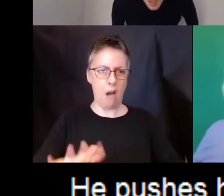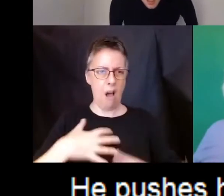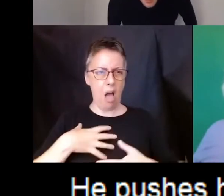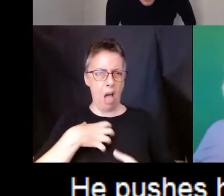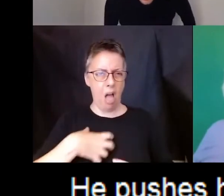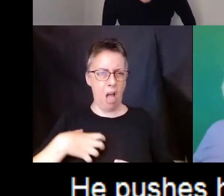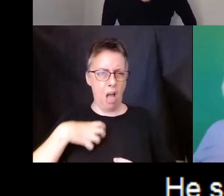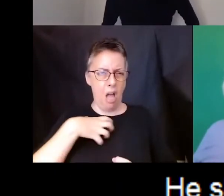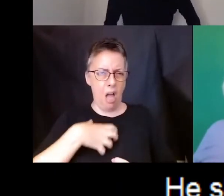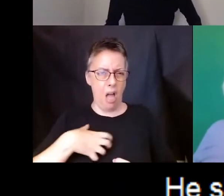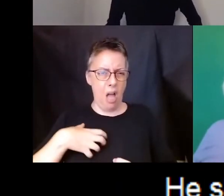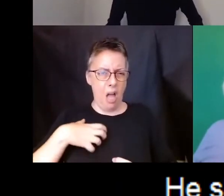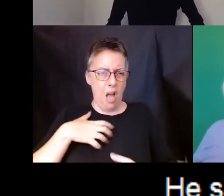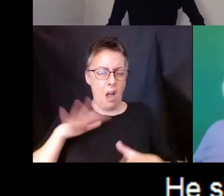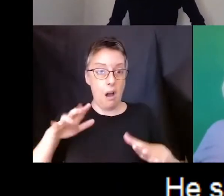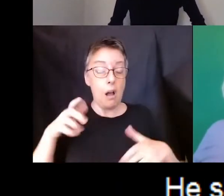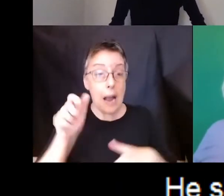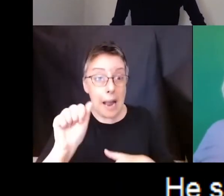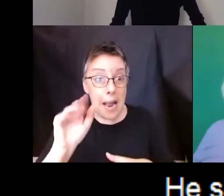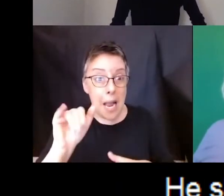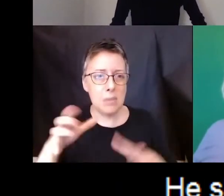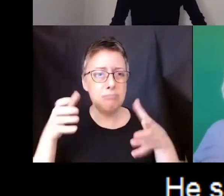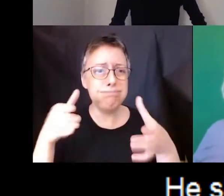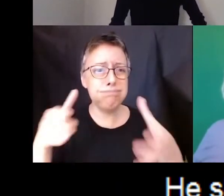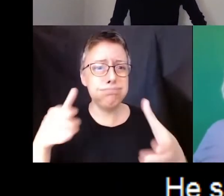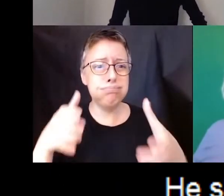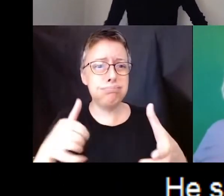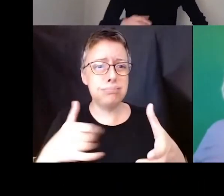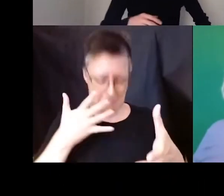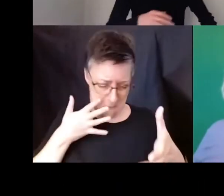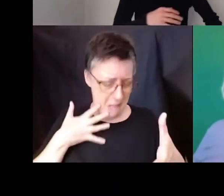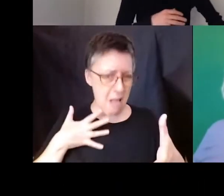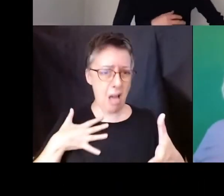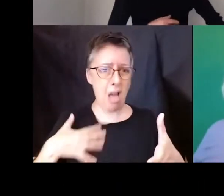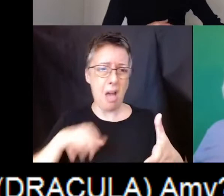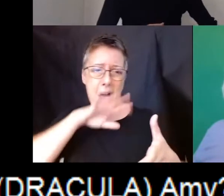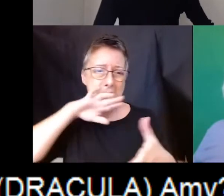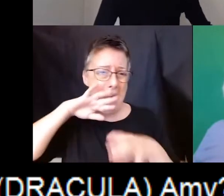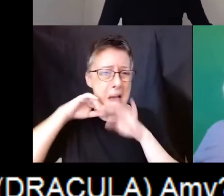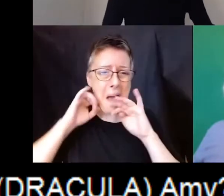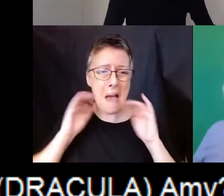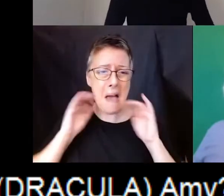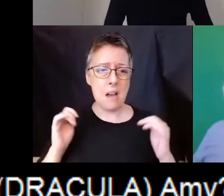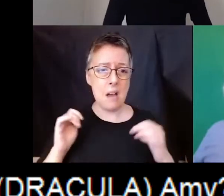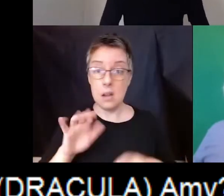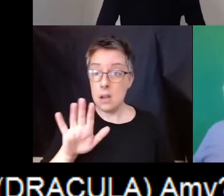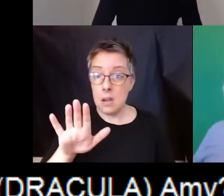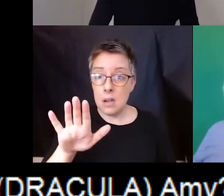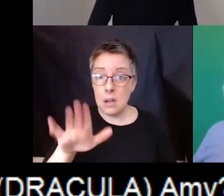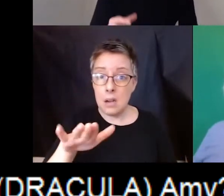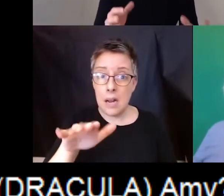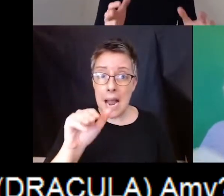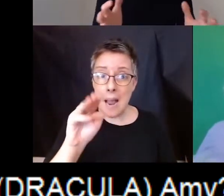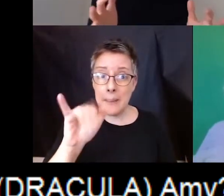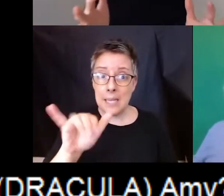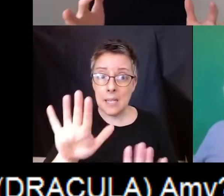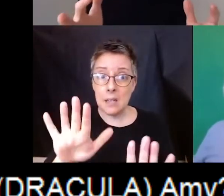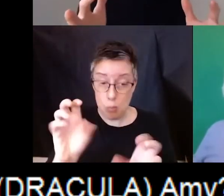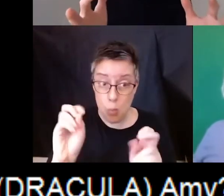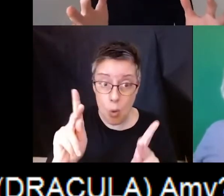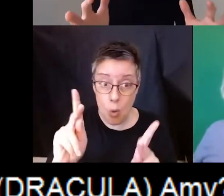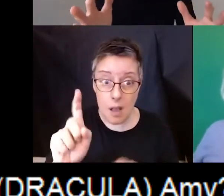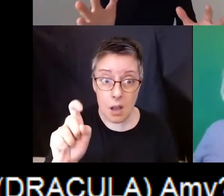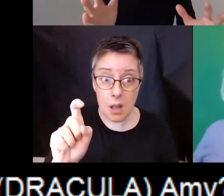he's done. He shakes her, wiping blood off of himself. Amy. Hey, you okay,